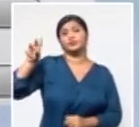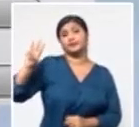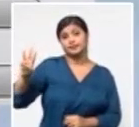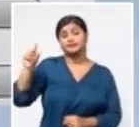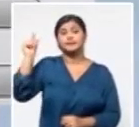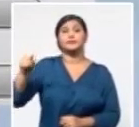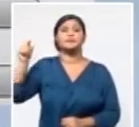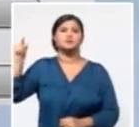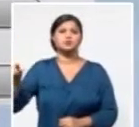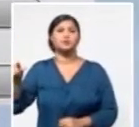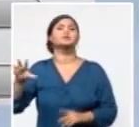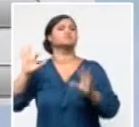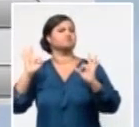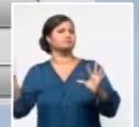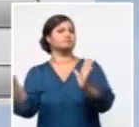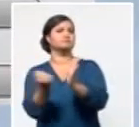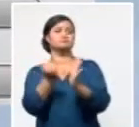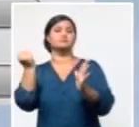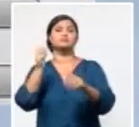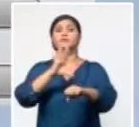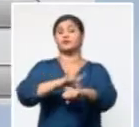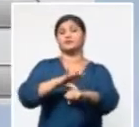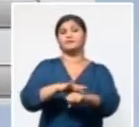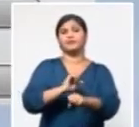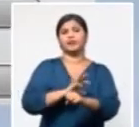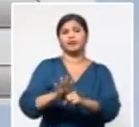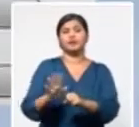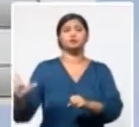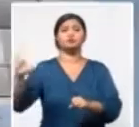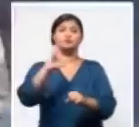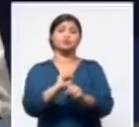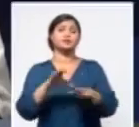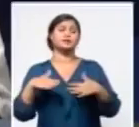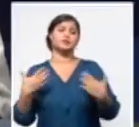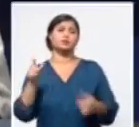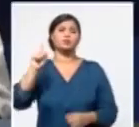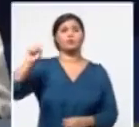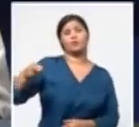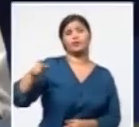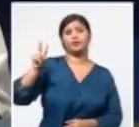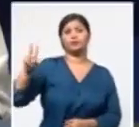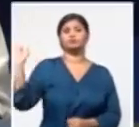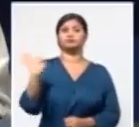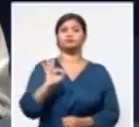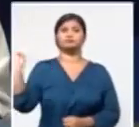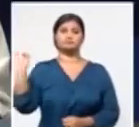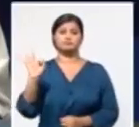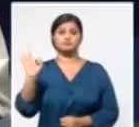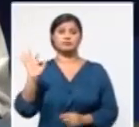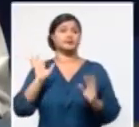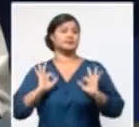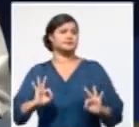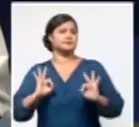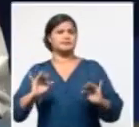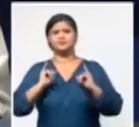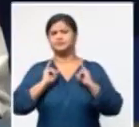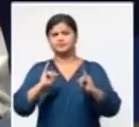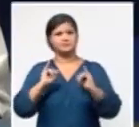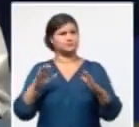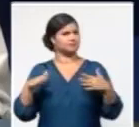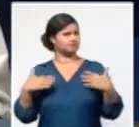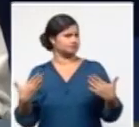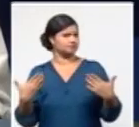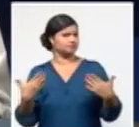2,413 people have been diagnosed with SARS-CoV-2 and COVID-19. This represents 1.2%. Yesterday, as